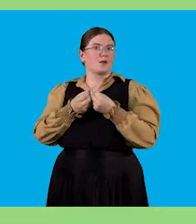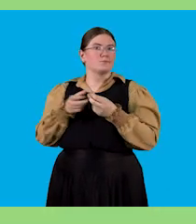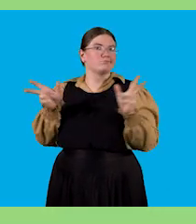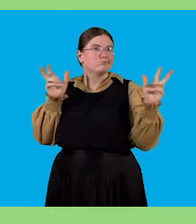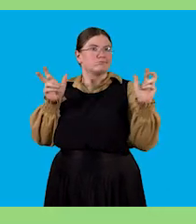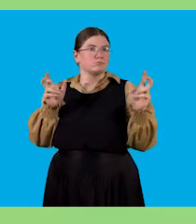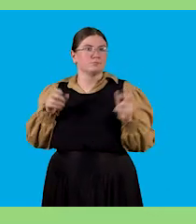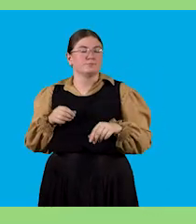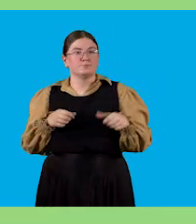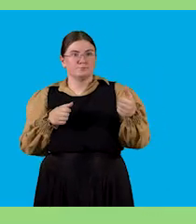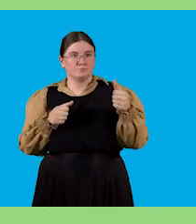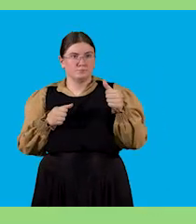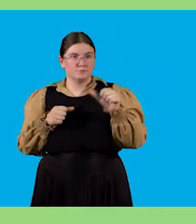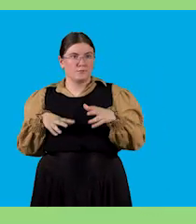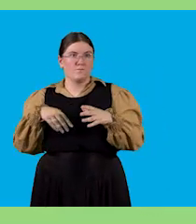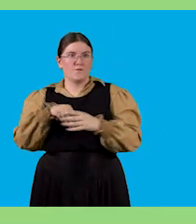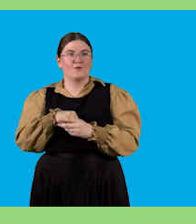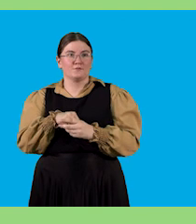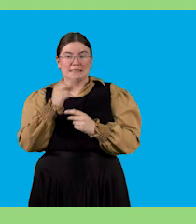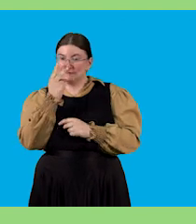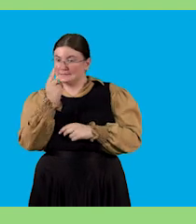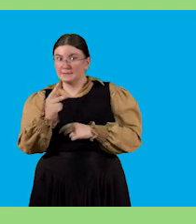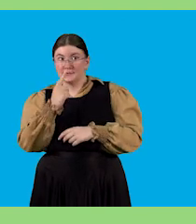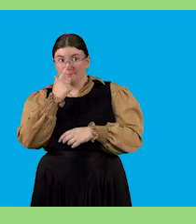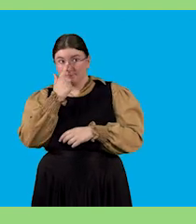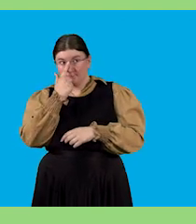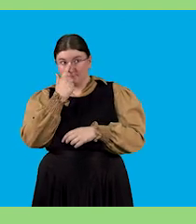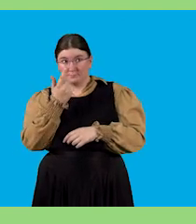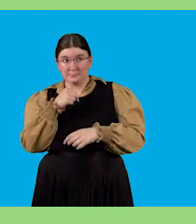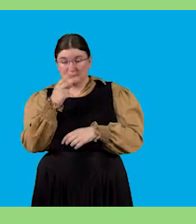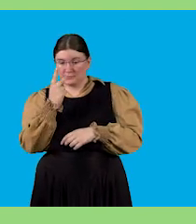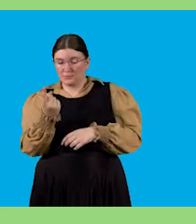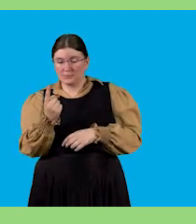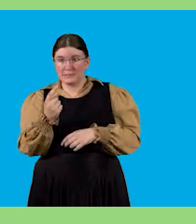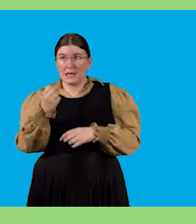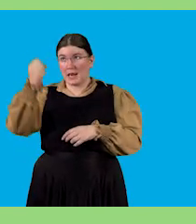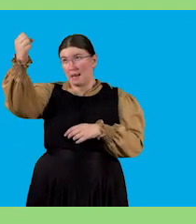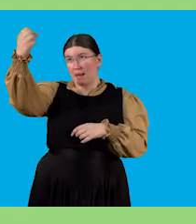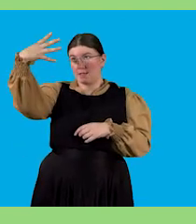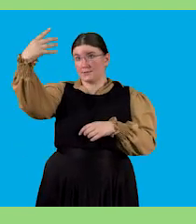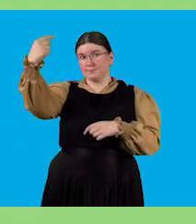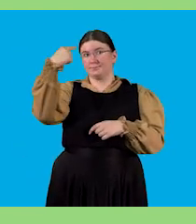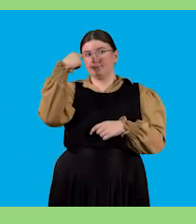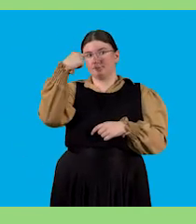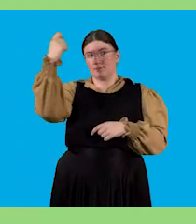involves seeing. So how we see is that light will first enter into the eyes.